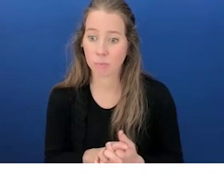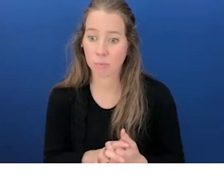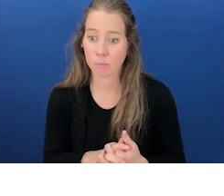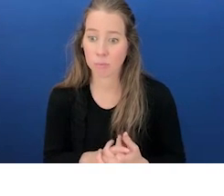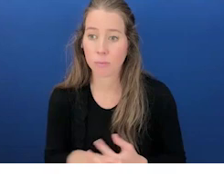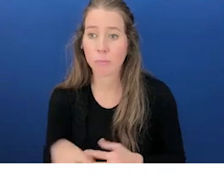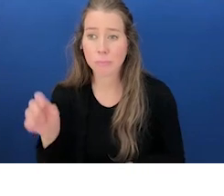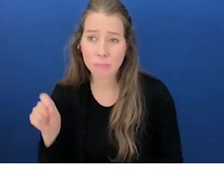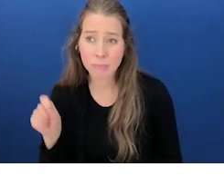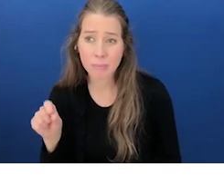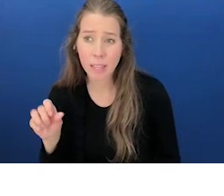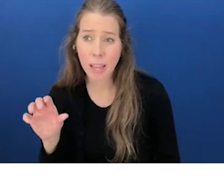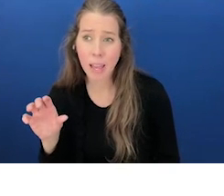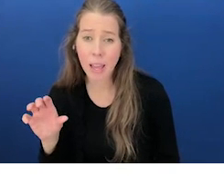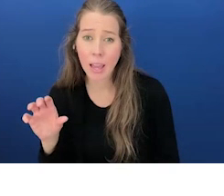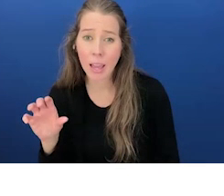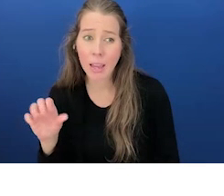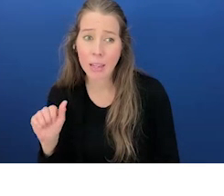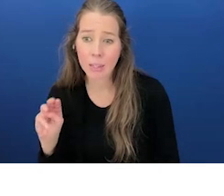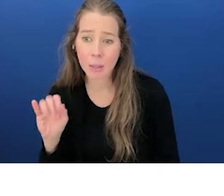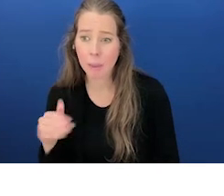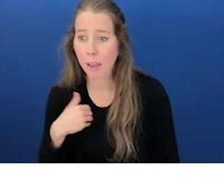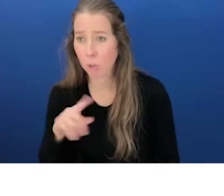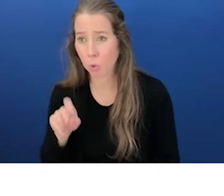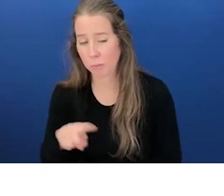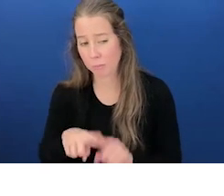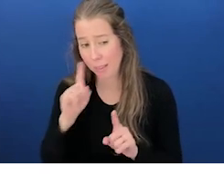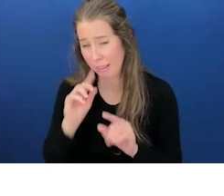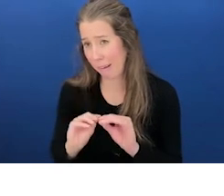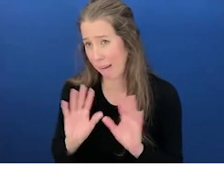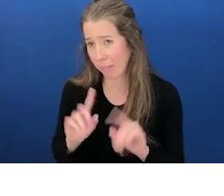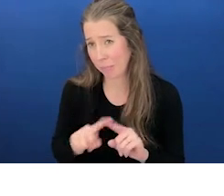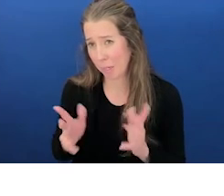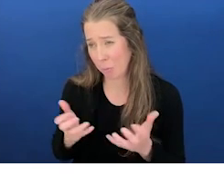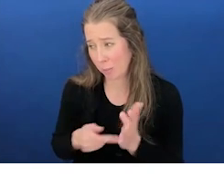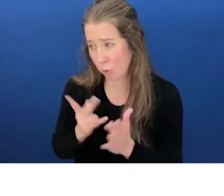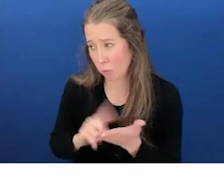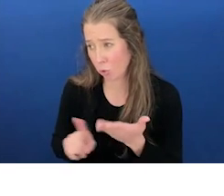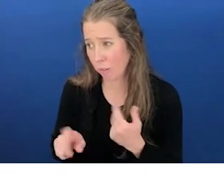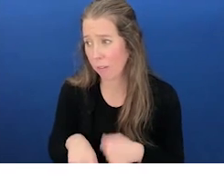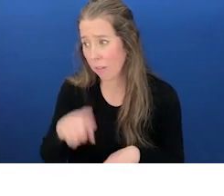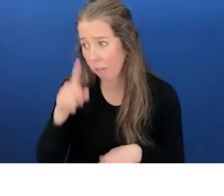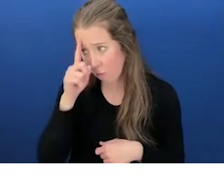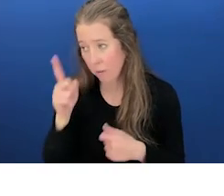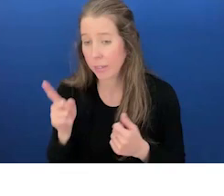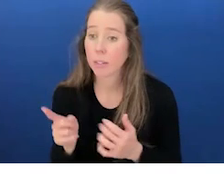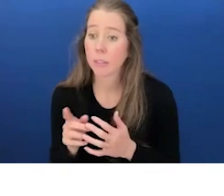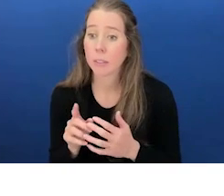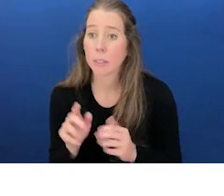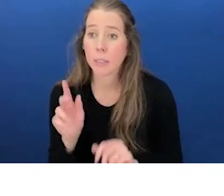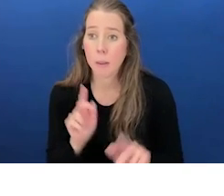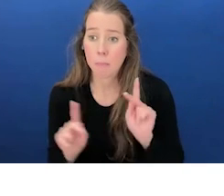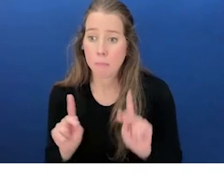Yeah, Cami, I have a question that I think is obvious, but I just want to double check. Sure. So for those of us who are